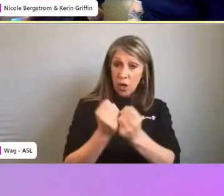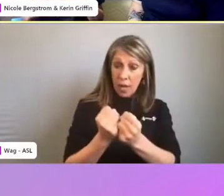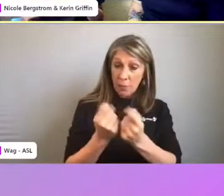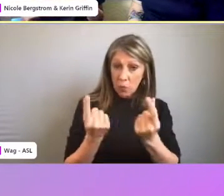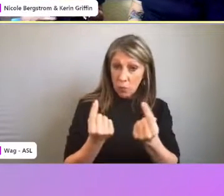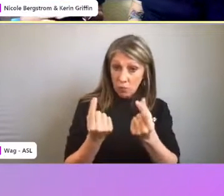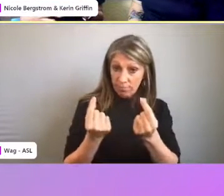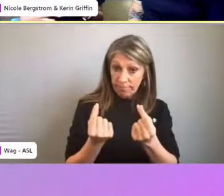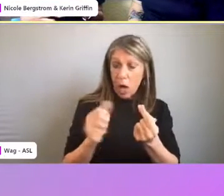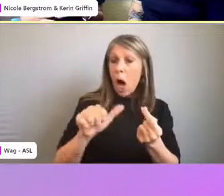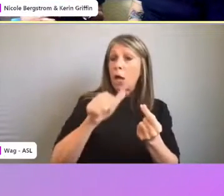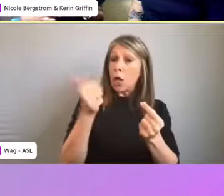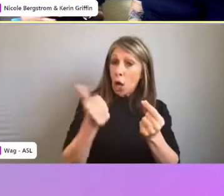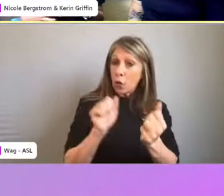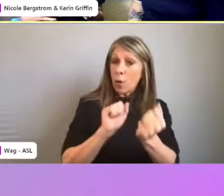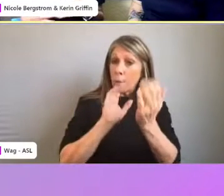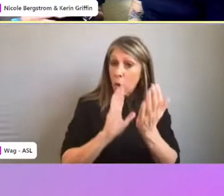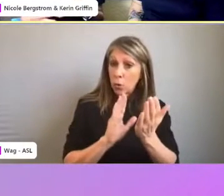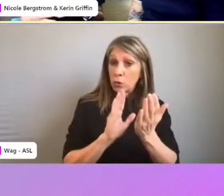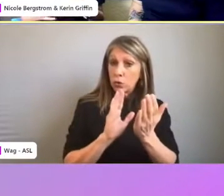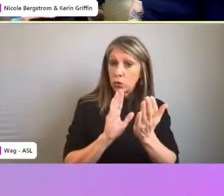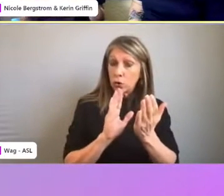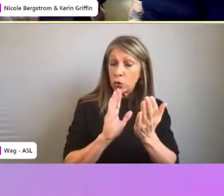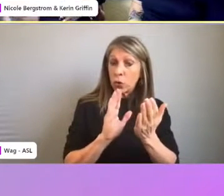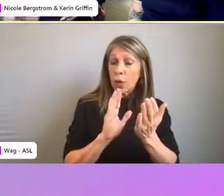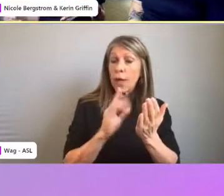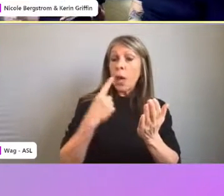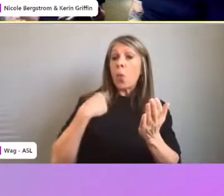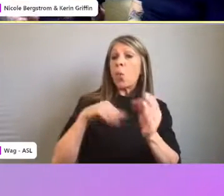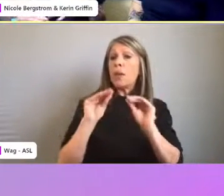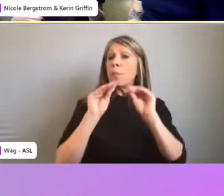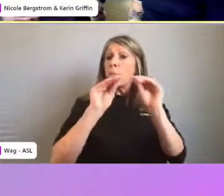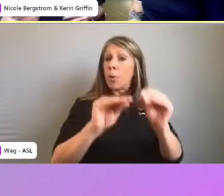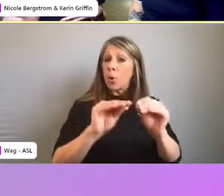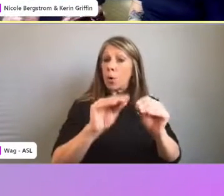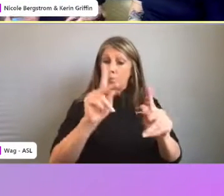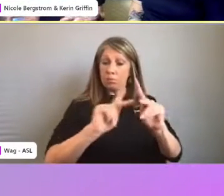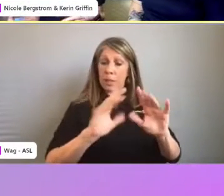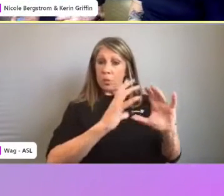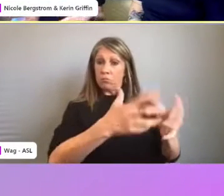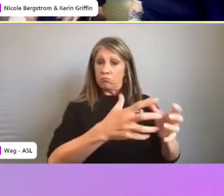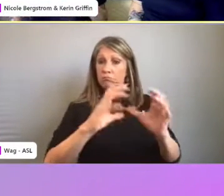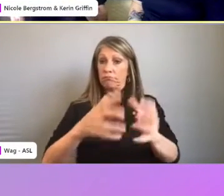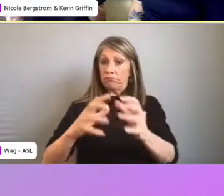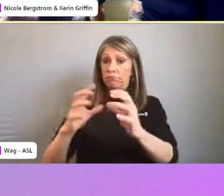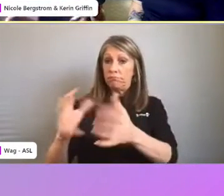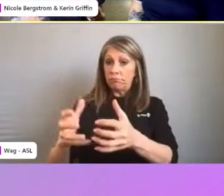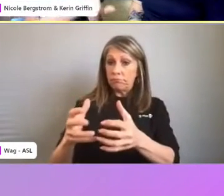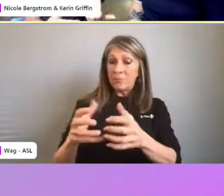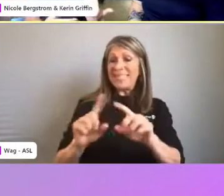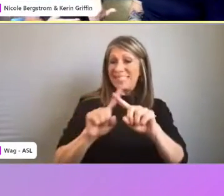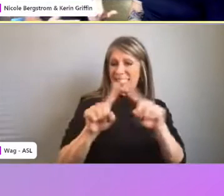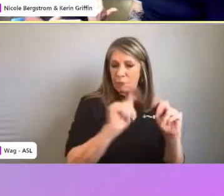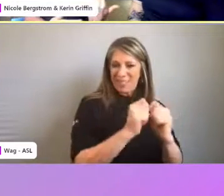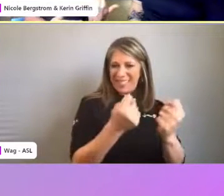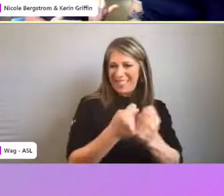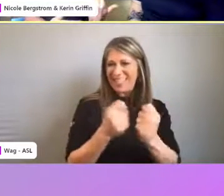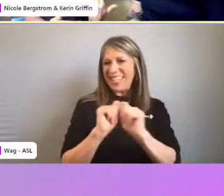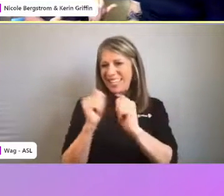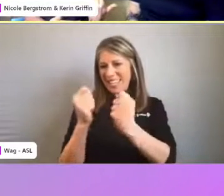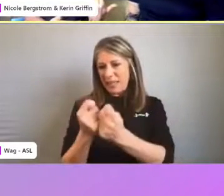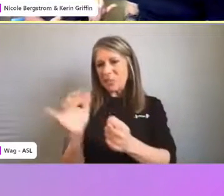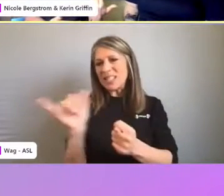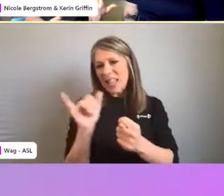yet another approach and we put participants, workshop participants into teams, kind of like you've done